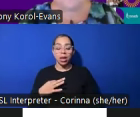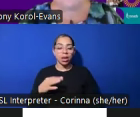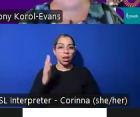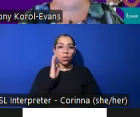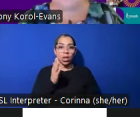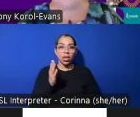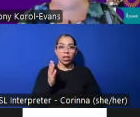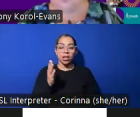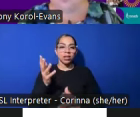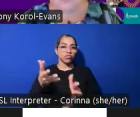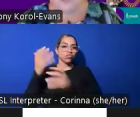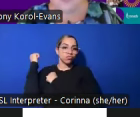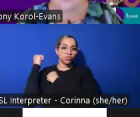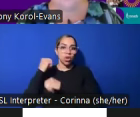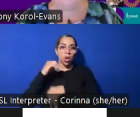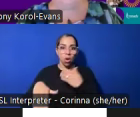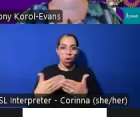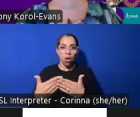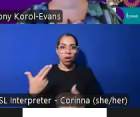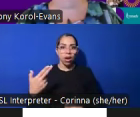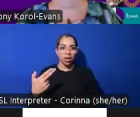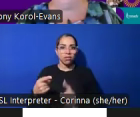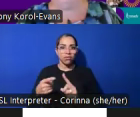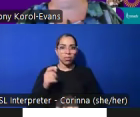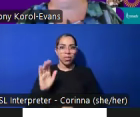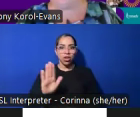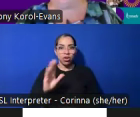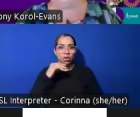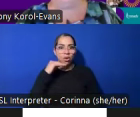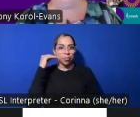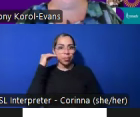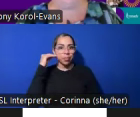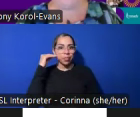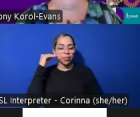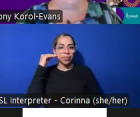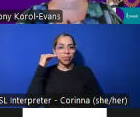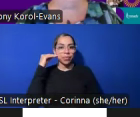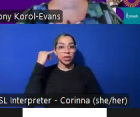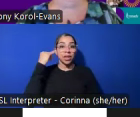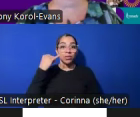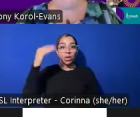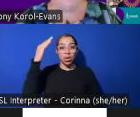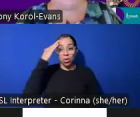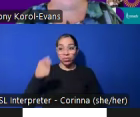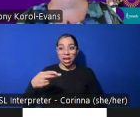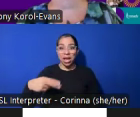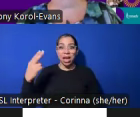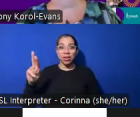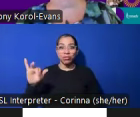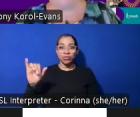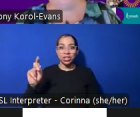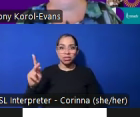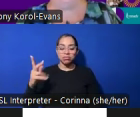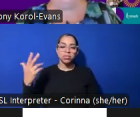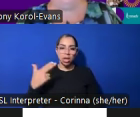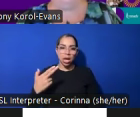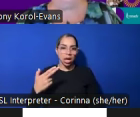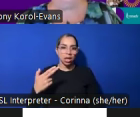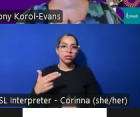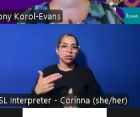guns from somebody's home. When we know, especially, that there is high risk. We know that guns are the most